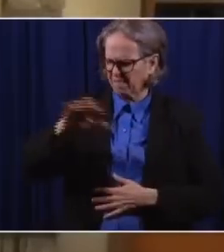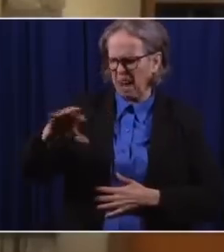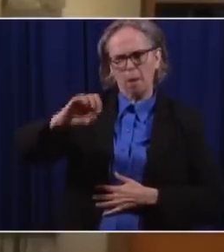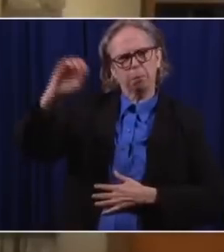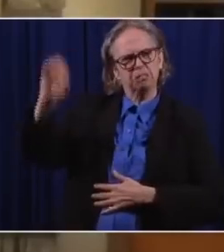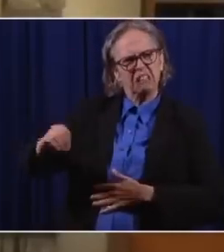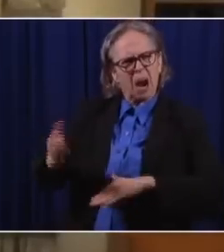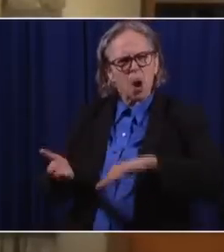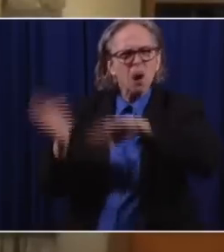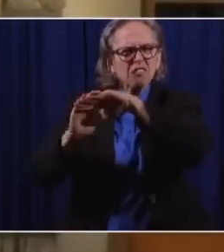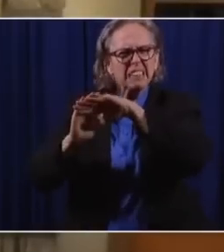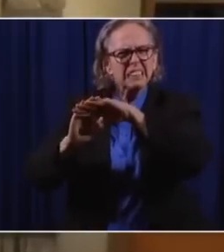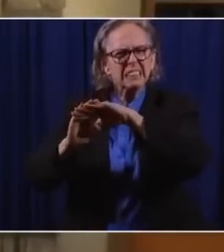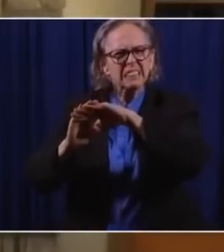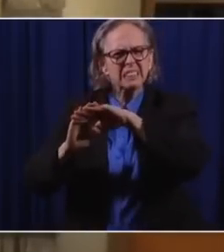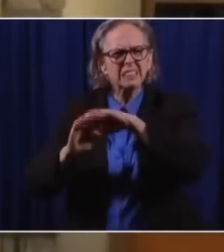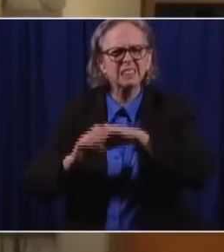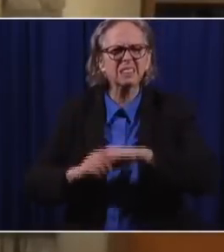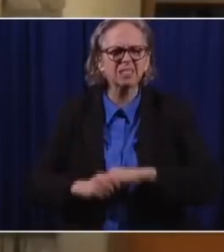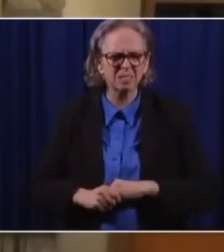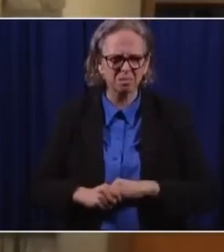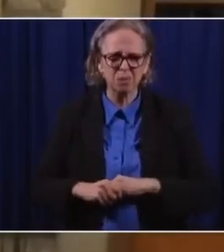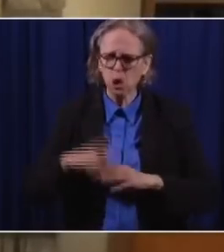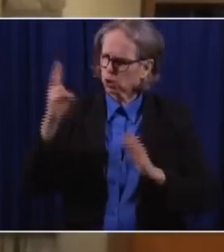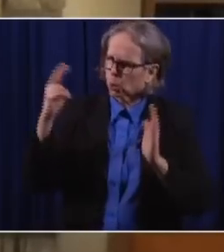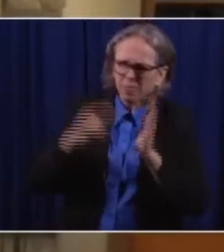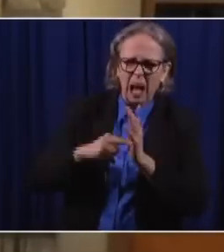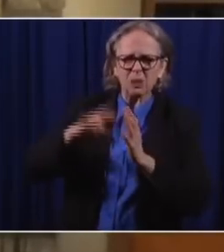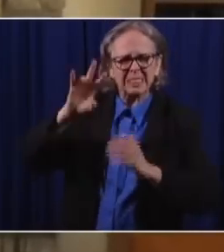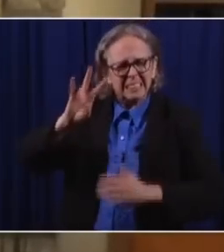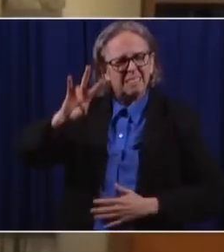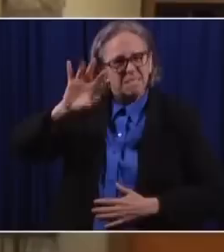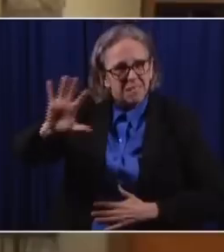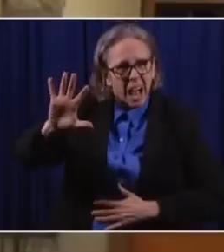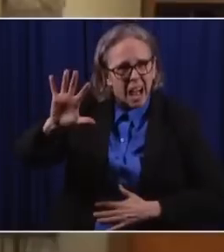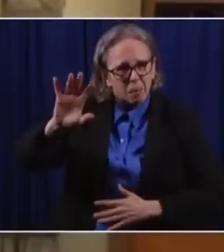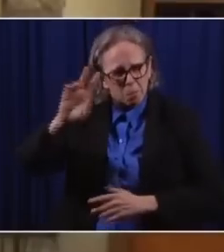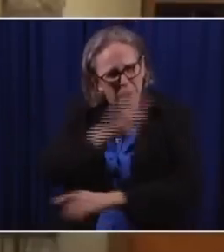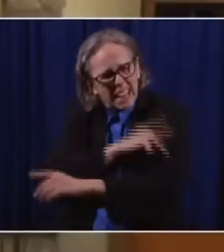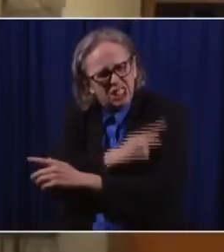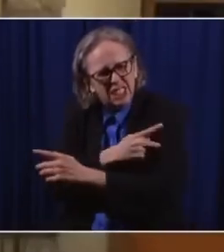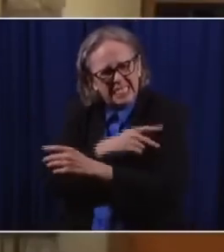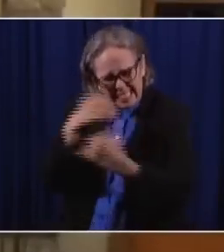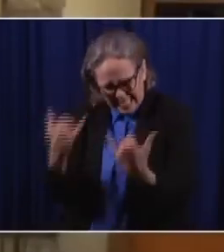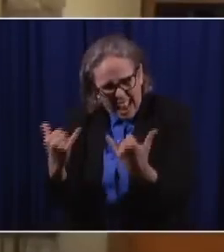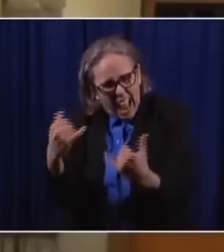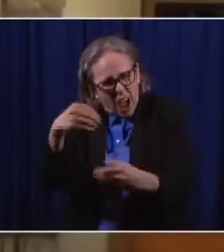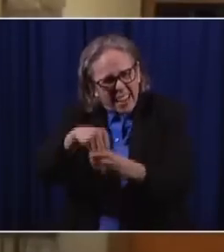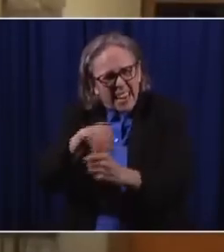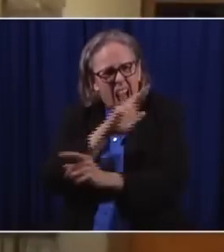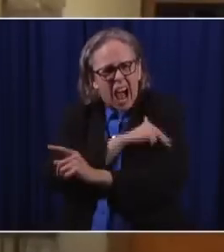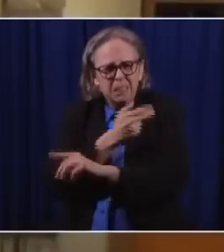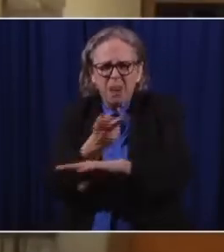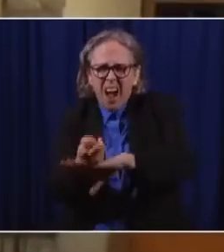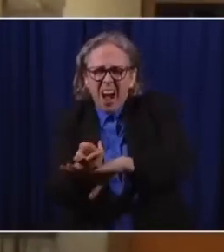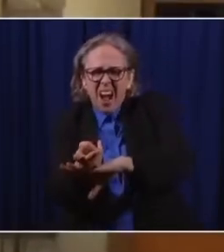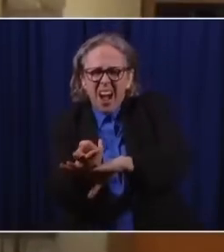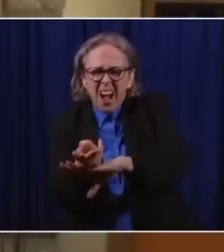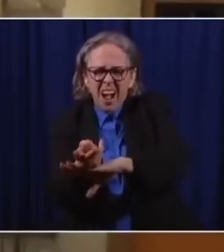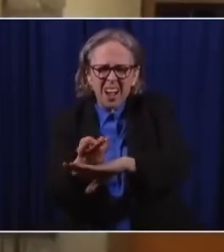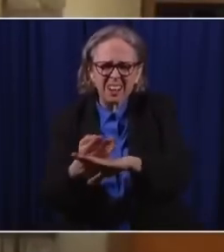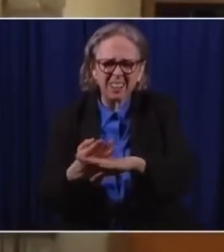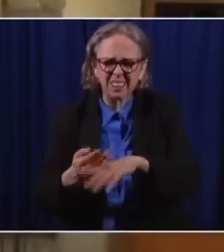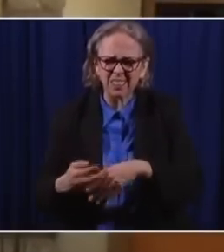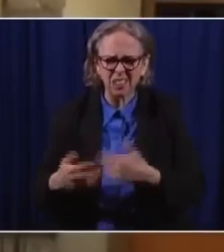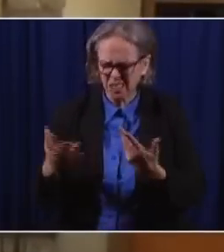current patients today, and that is a 55% increase in hospitalized patients compared to 2 weeks ago.